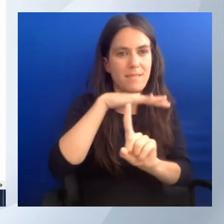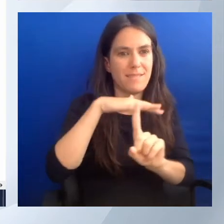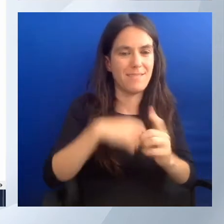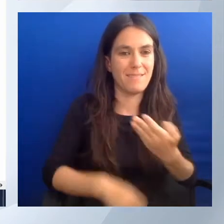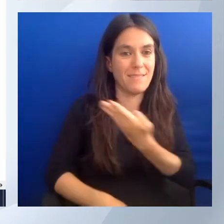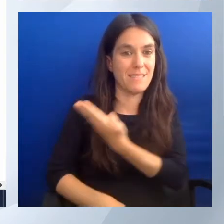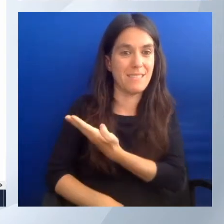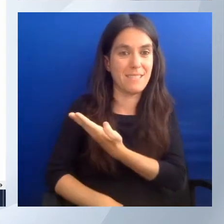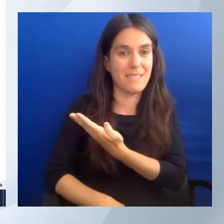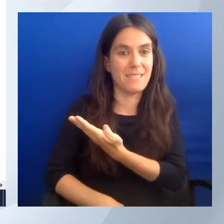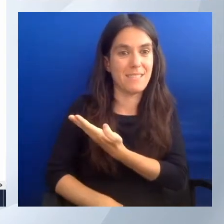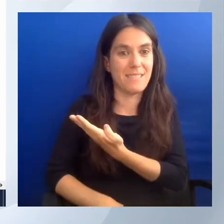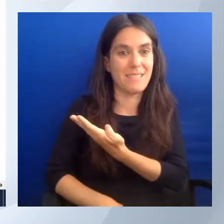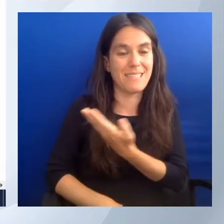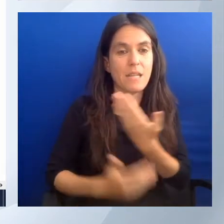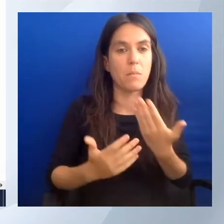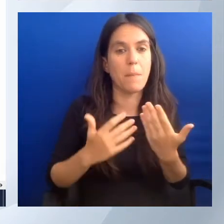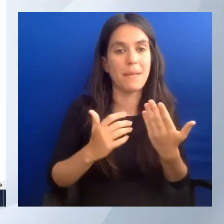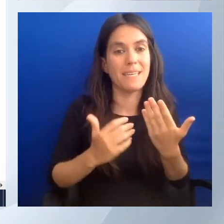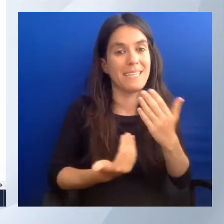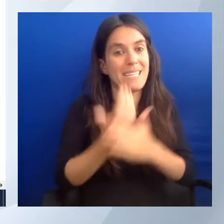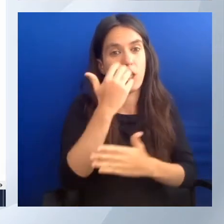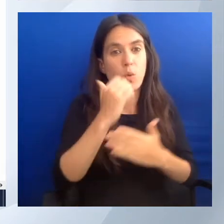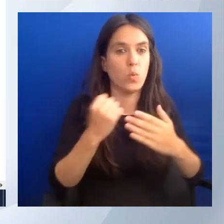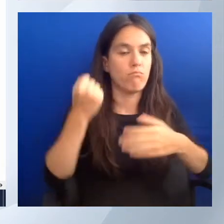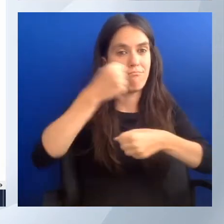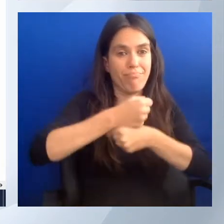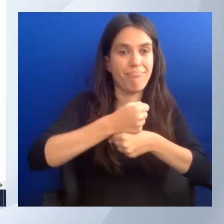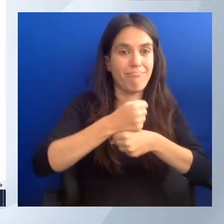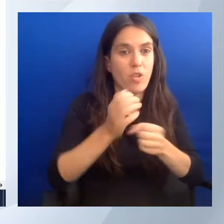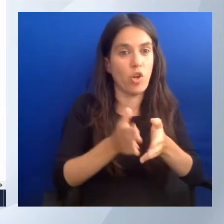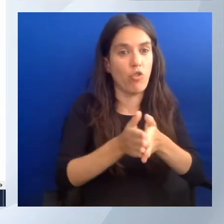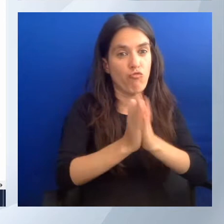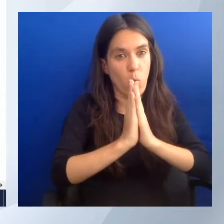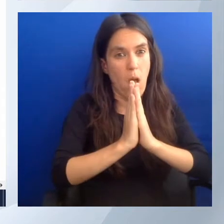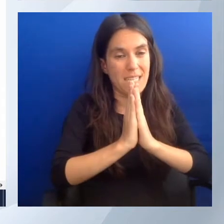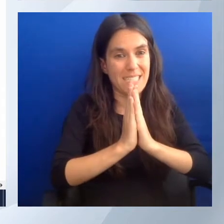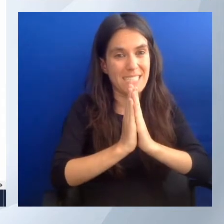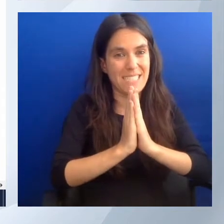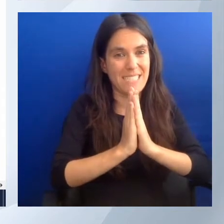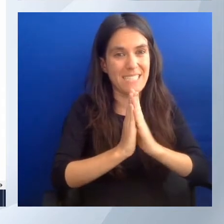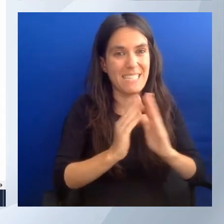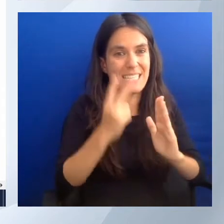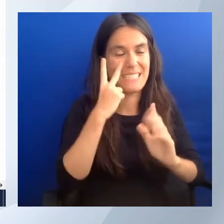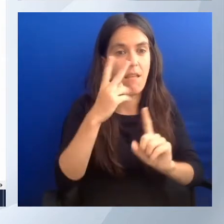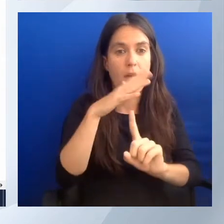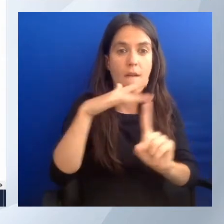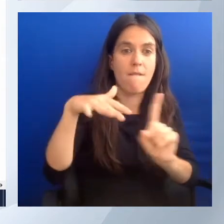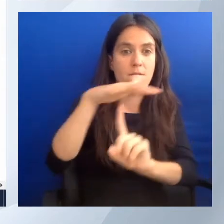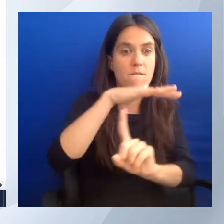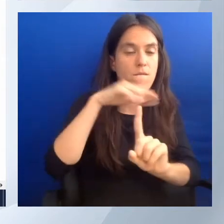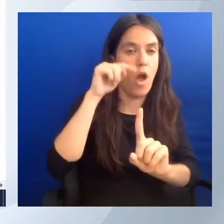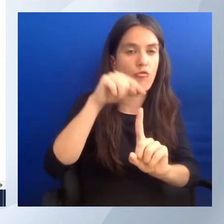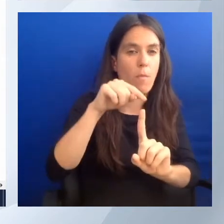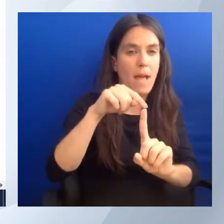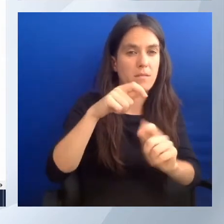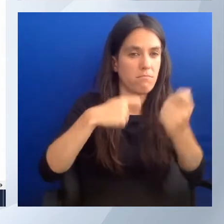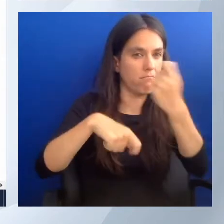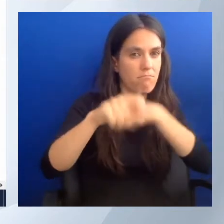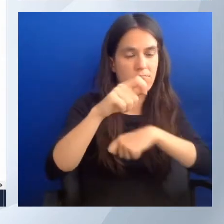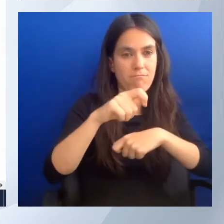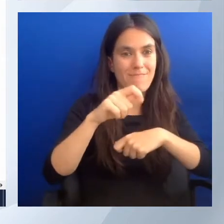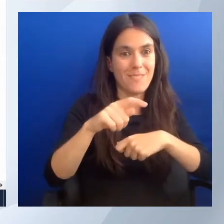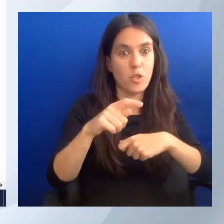if you create a new pull request, then a new staging environment is fired up. So as soon as in your